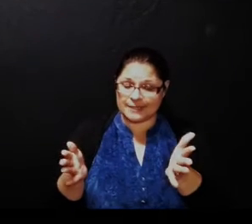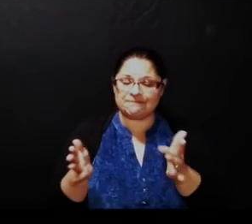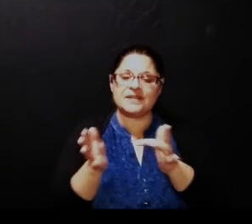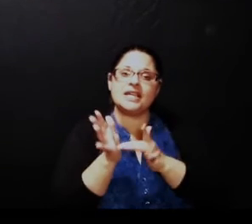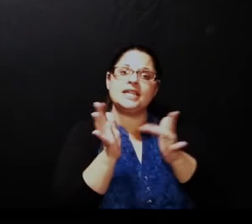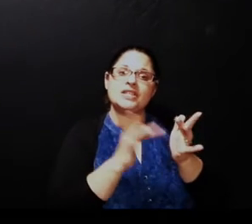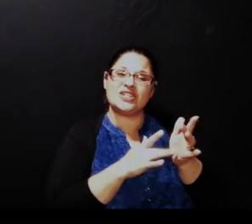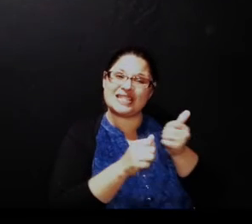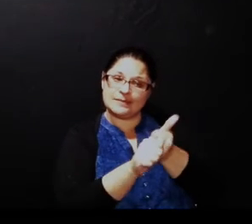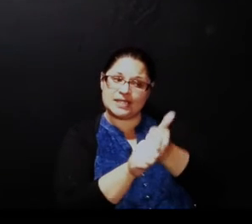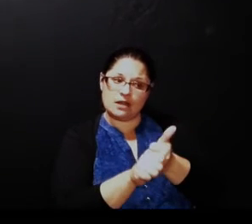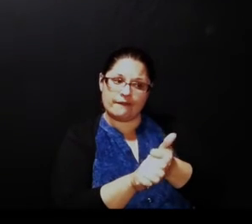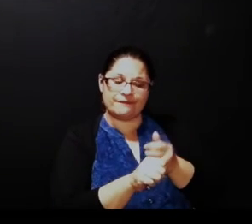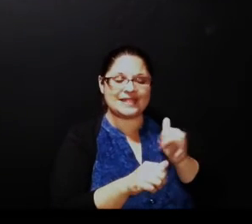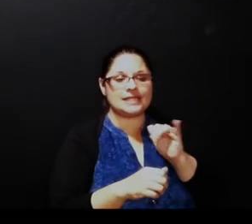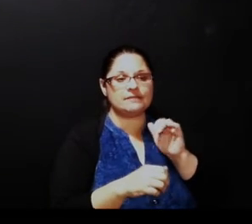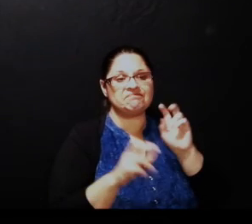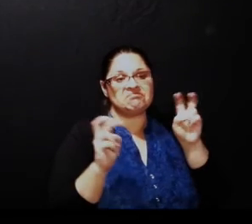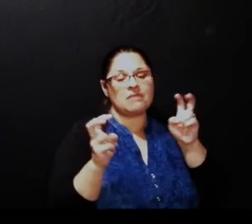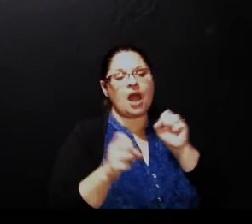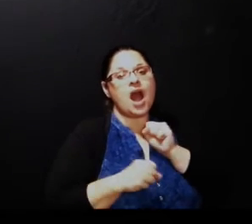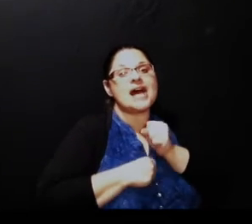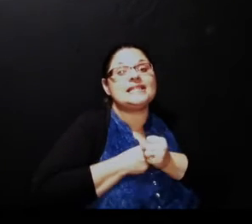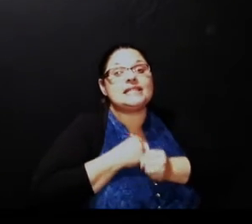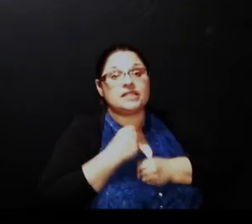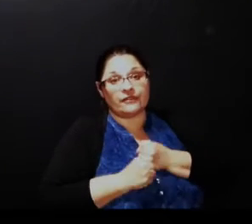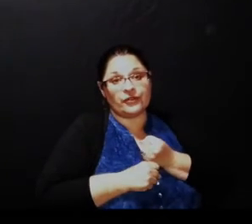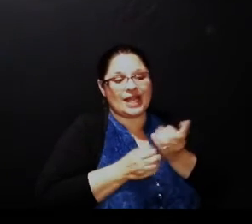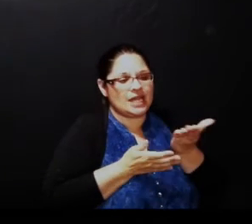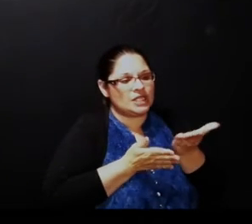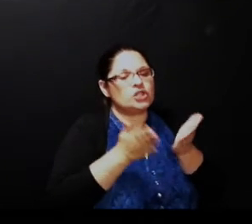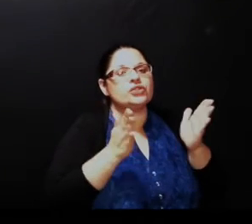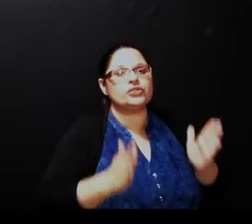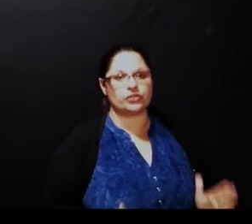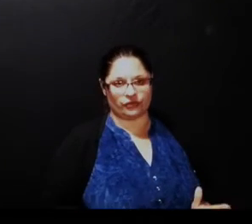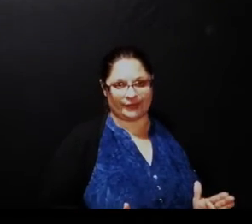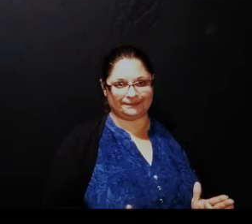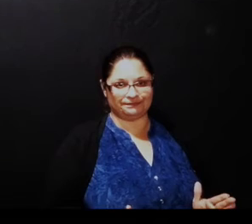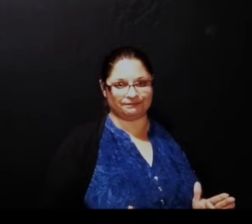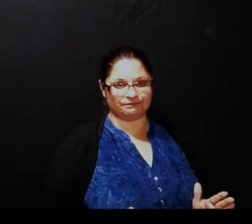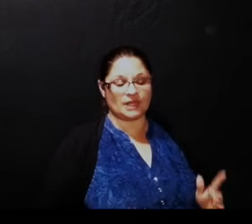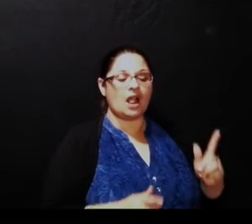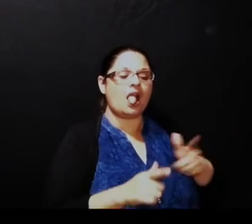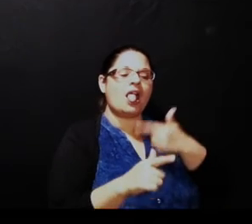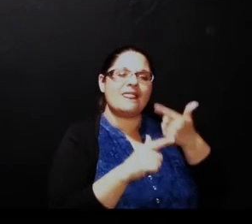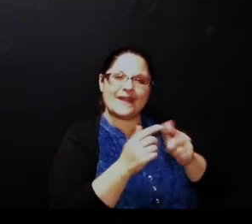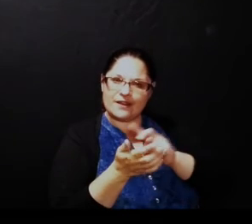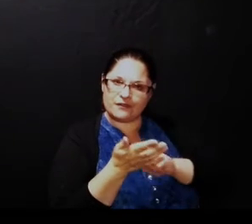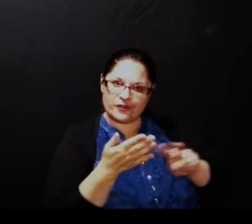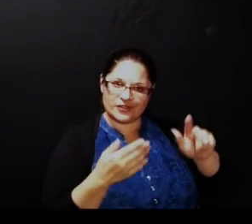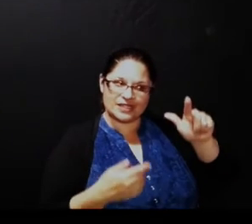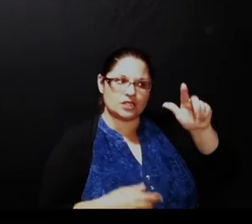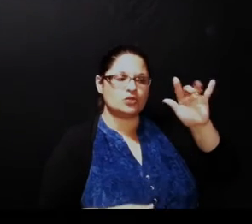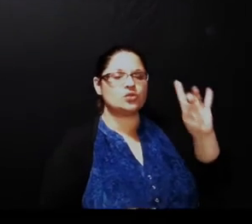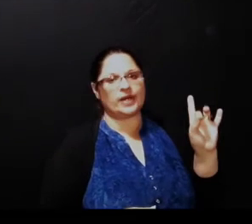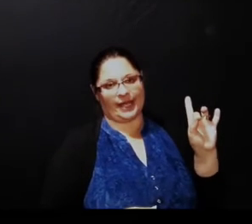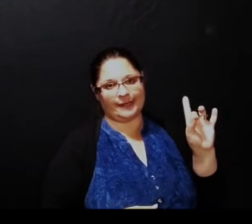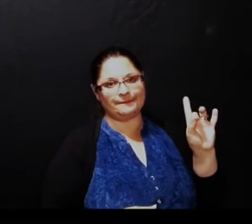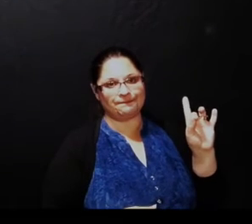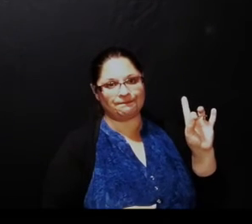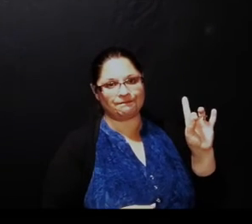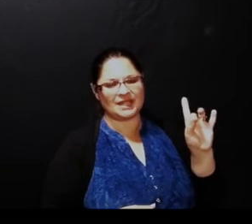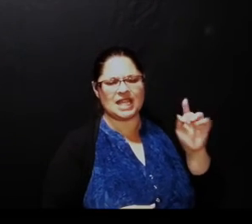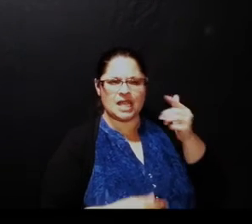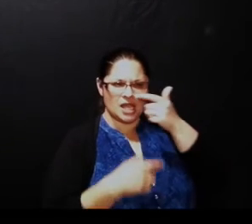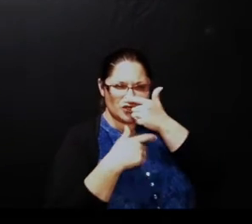cross. And in Scripture, John chapter 12, verse 28, God speaks from heaven. Look at verse 28, an interesting verse.